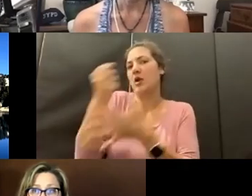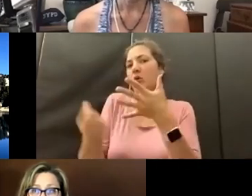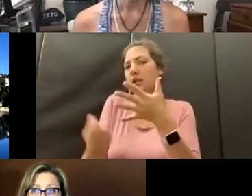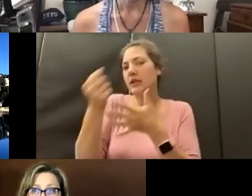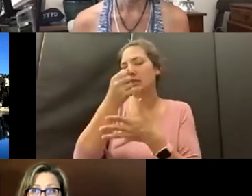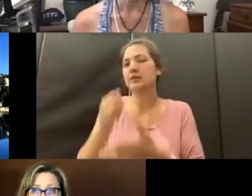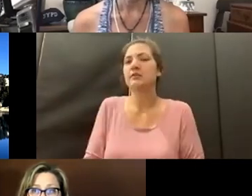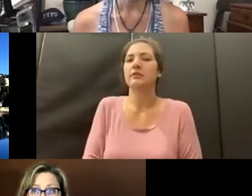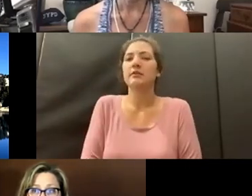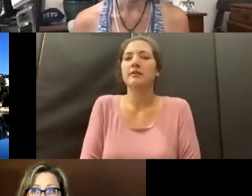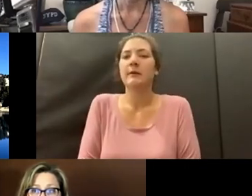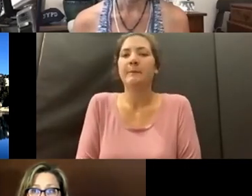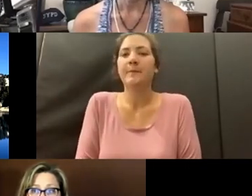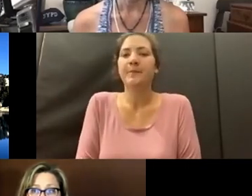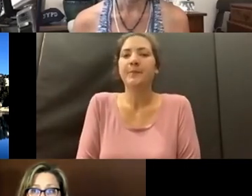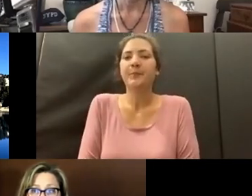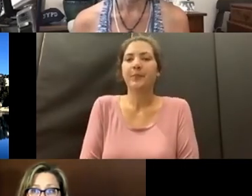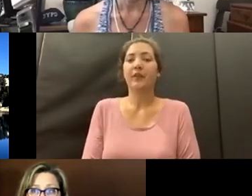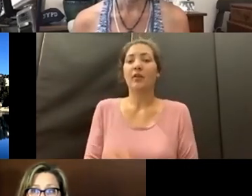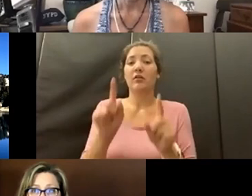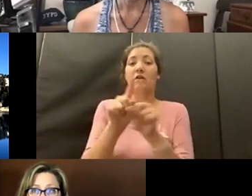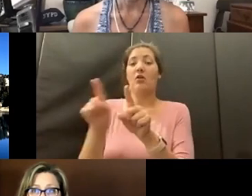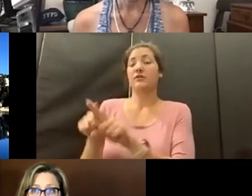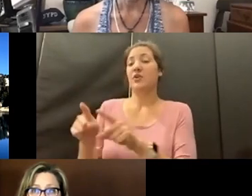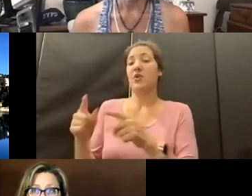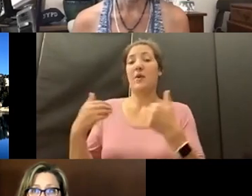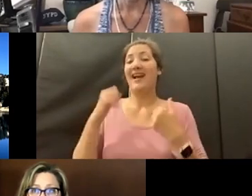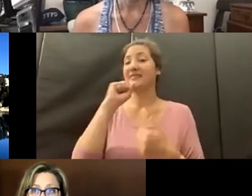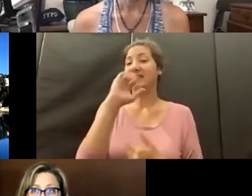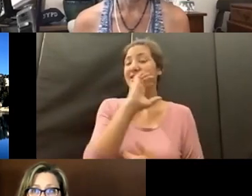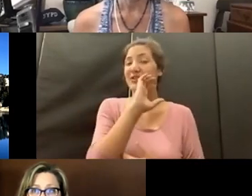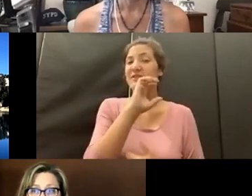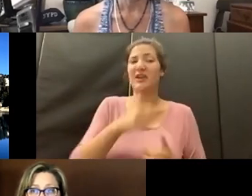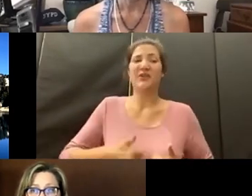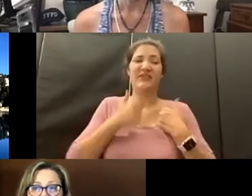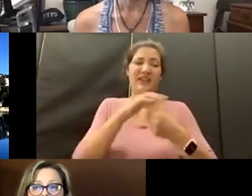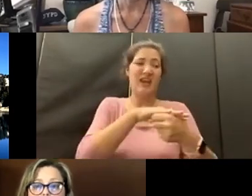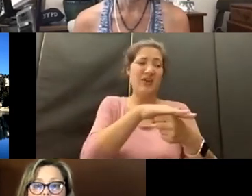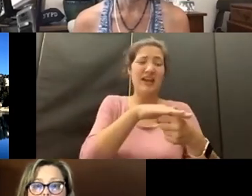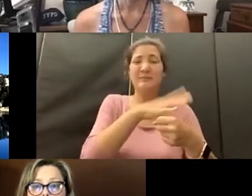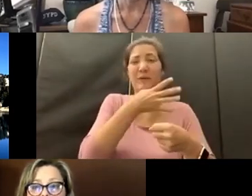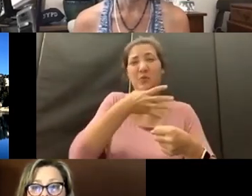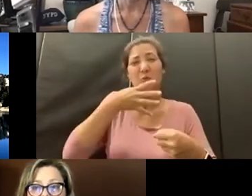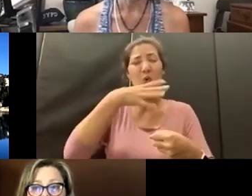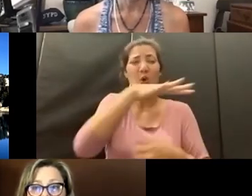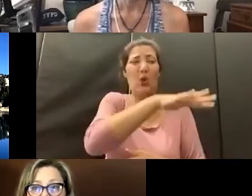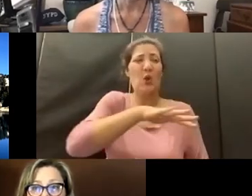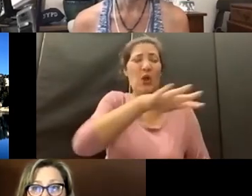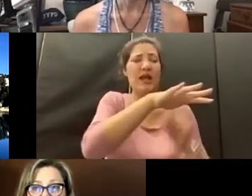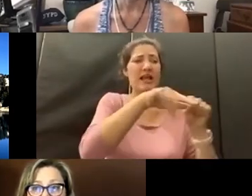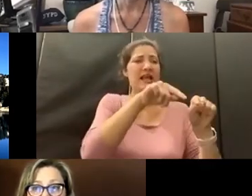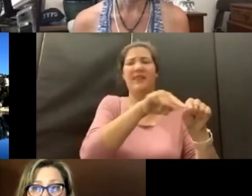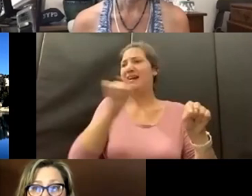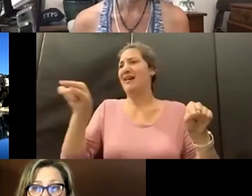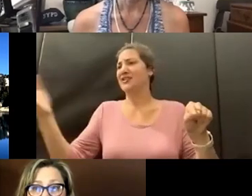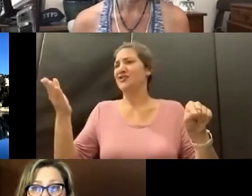you have seniors who live in areas where these programs just can't viably reach them. So, for example, if you